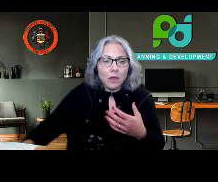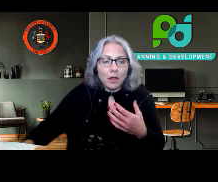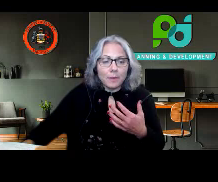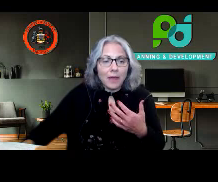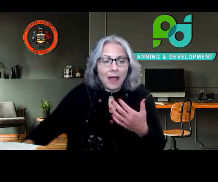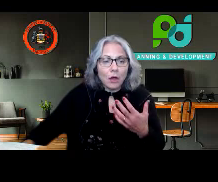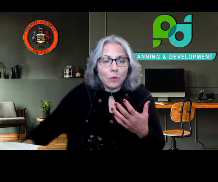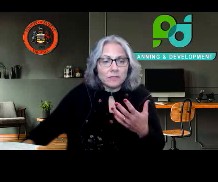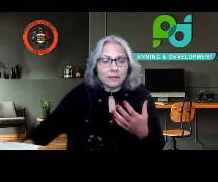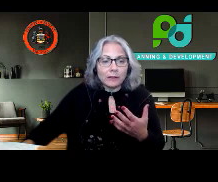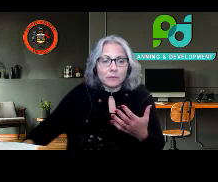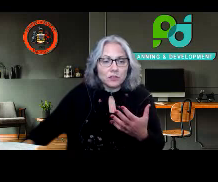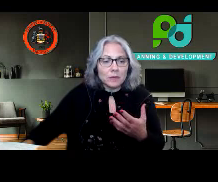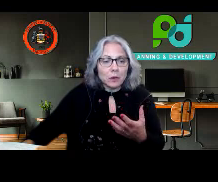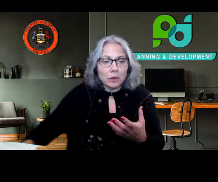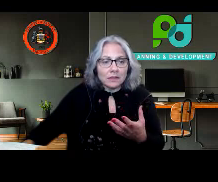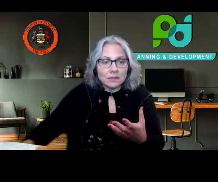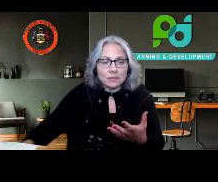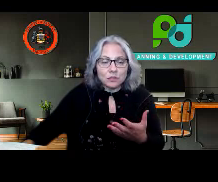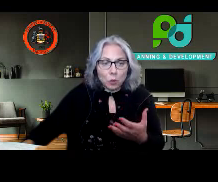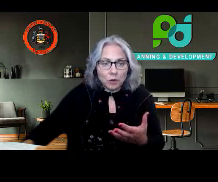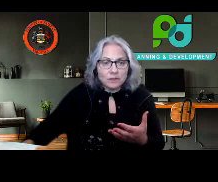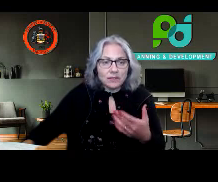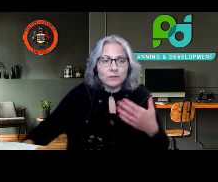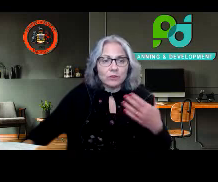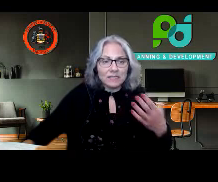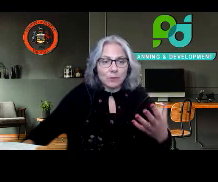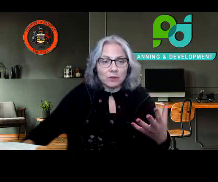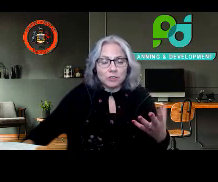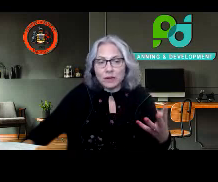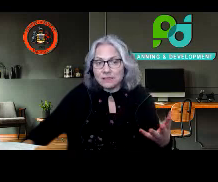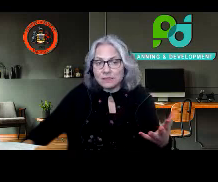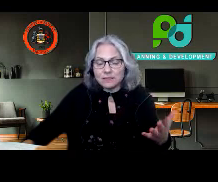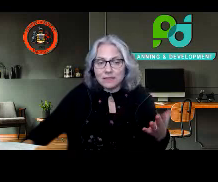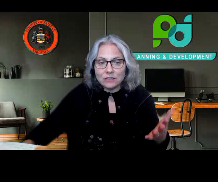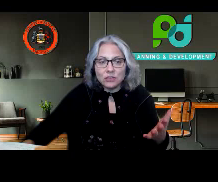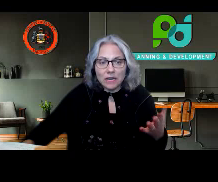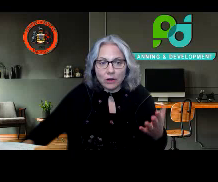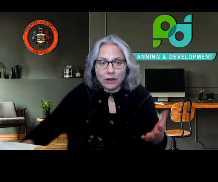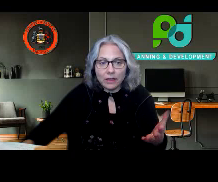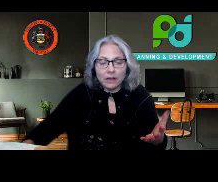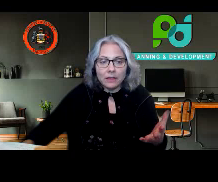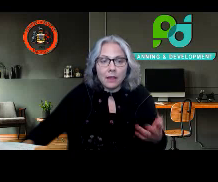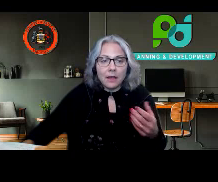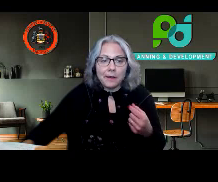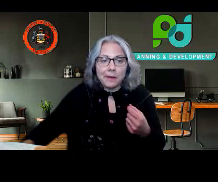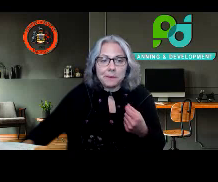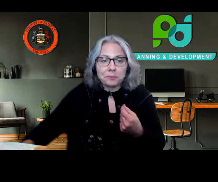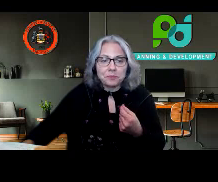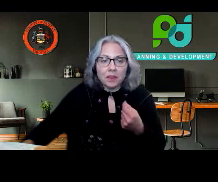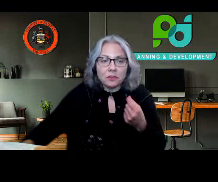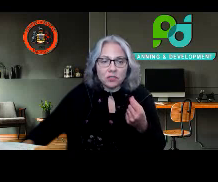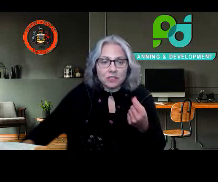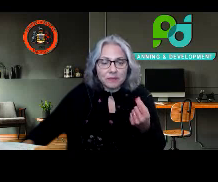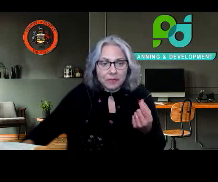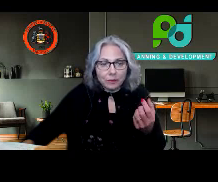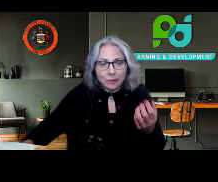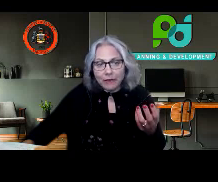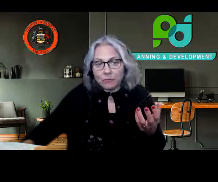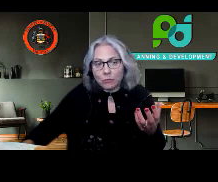about how development should be oriented towards, like, for example, a transit station area.